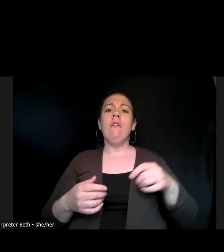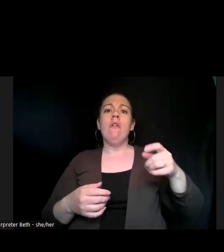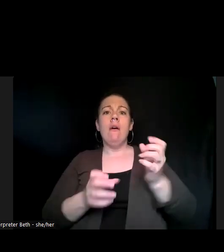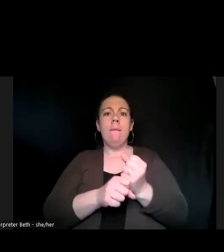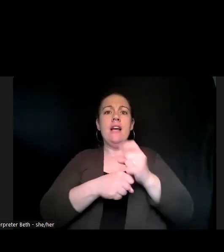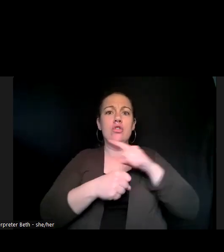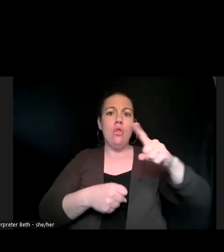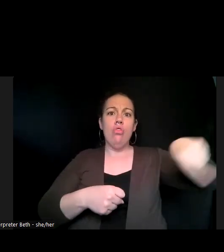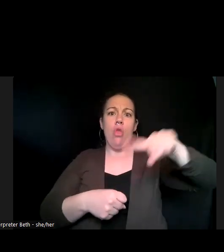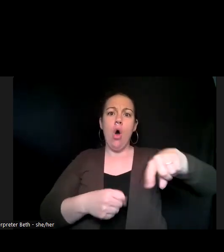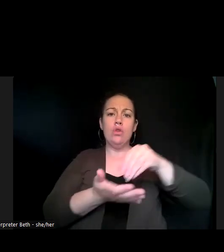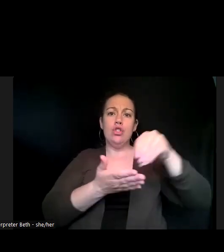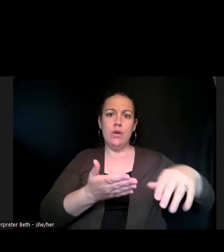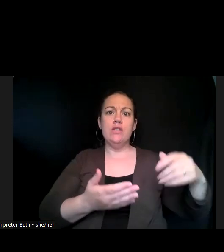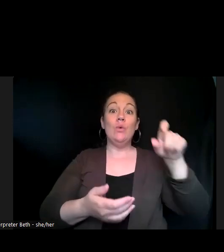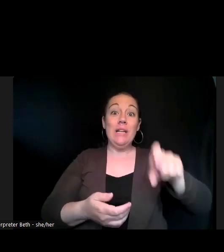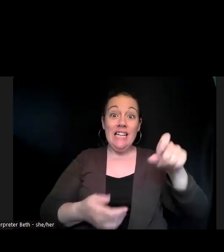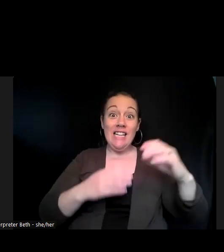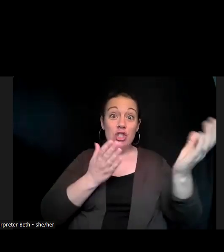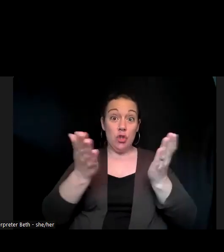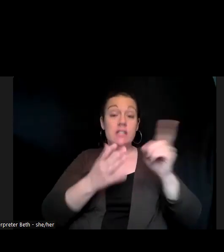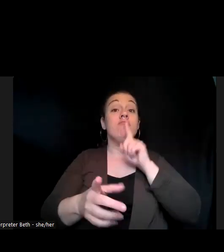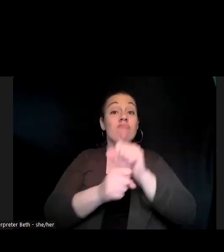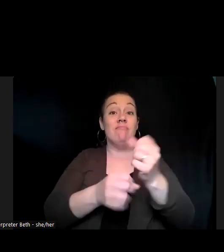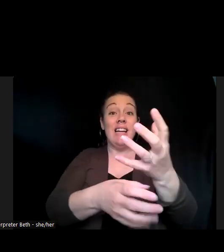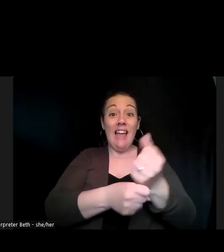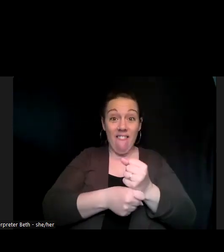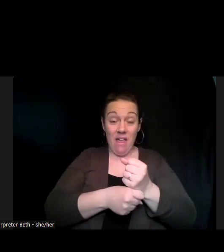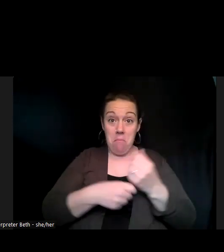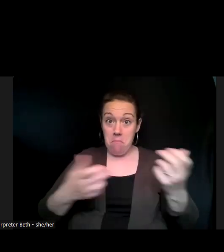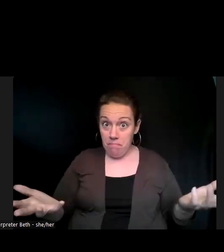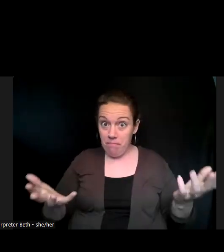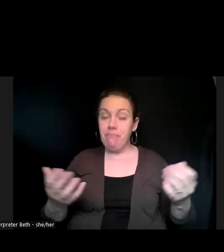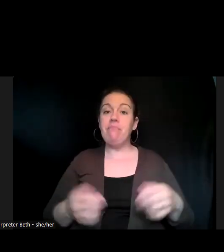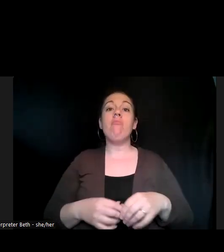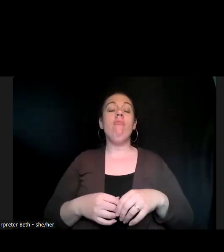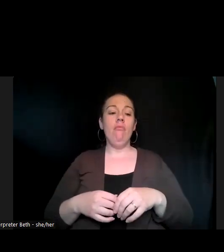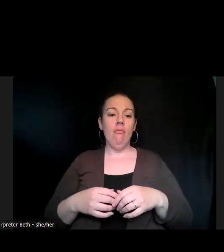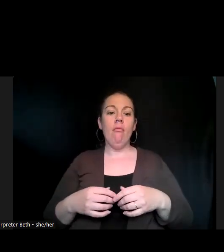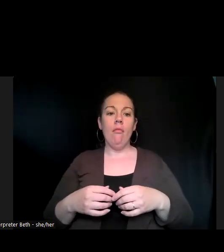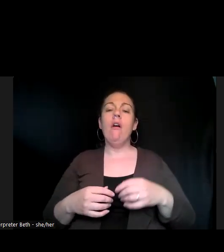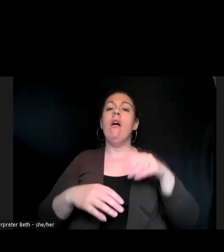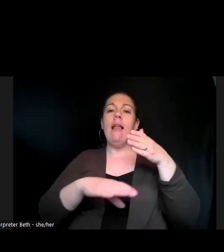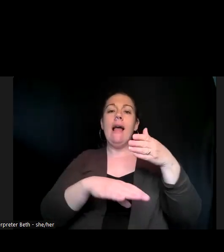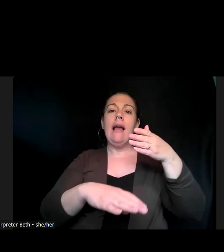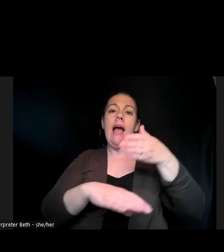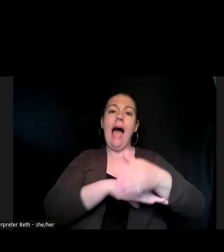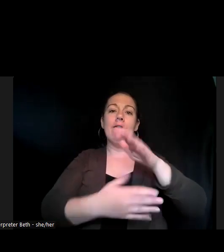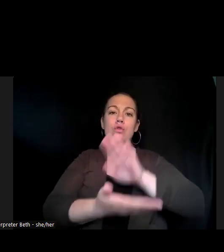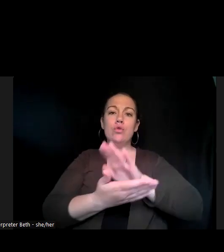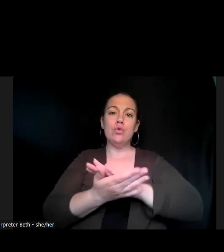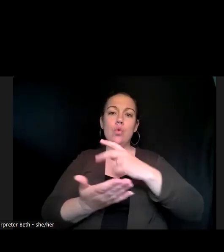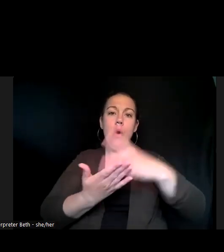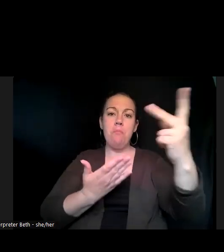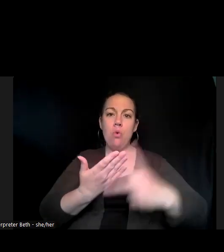to those students. For instance, if we're offering after-school programming, are the students actually getting that access to that program, or should that